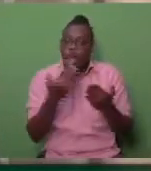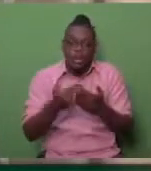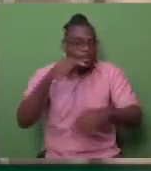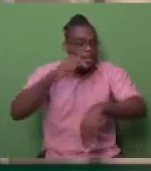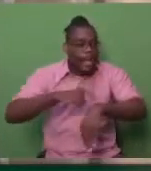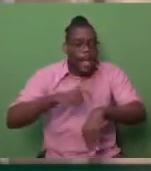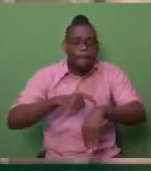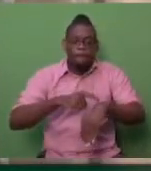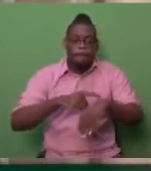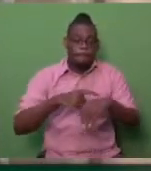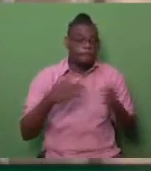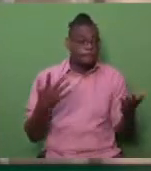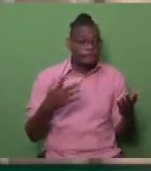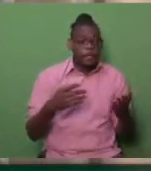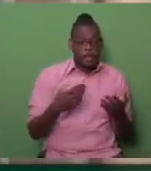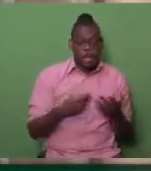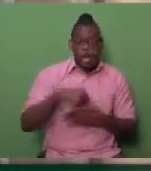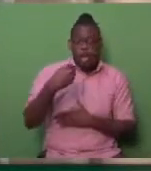a new deal goes down.